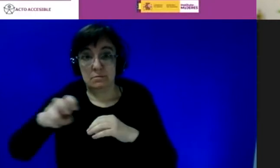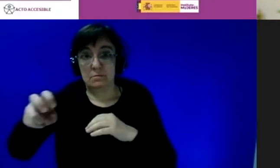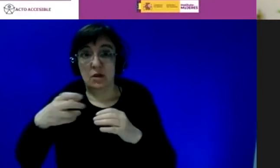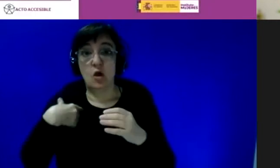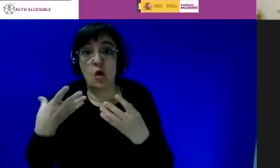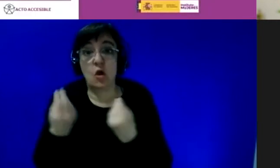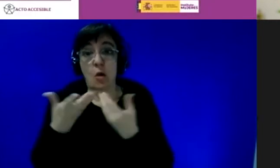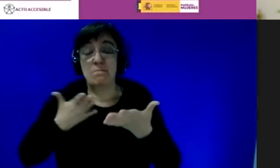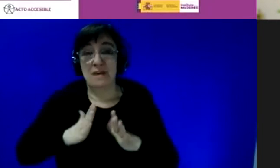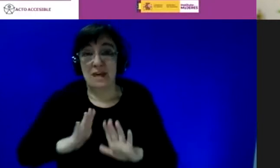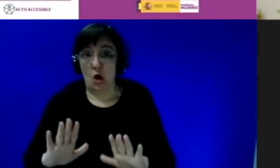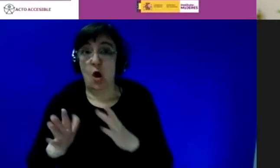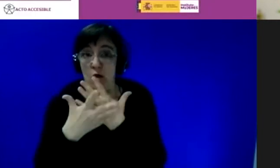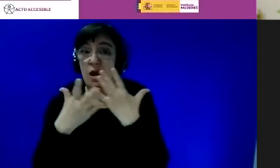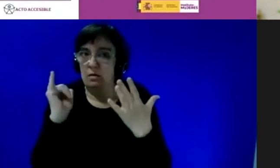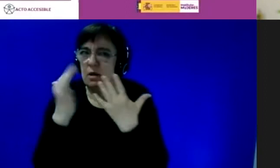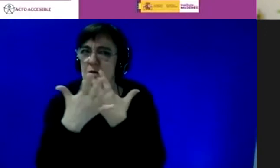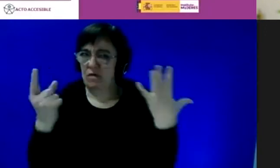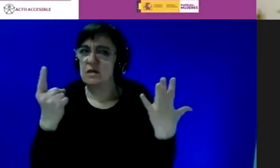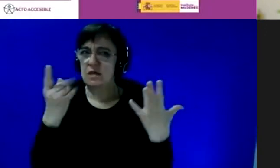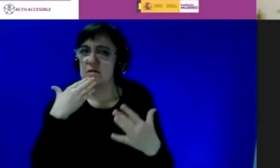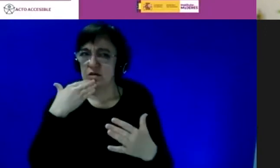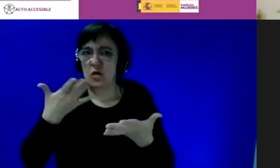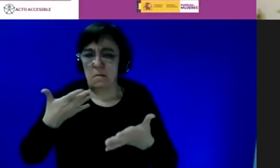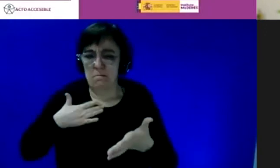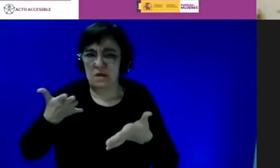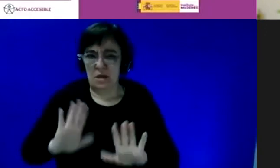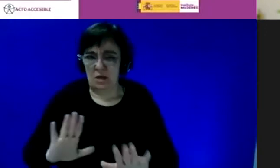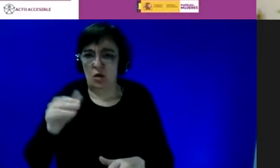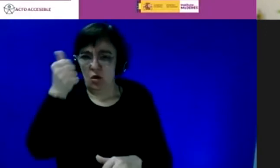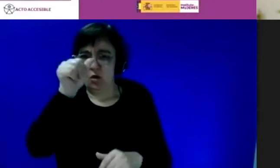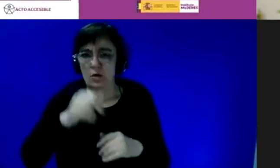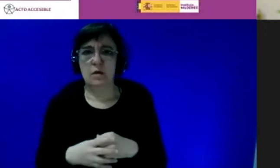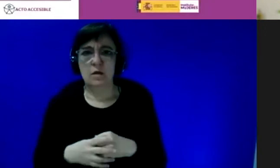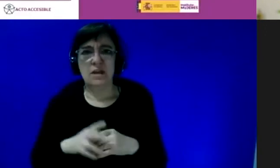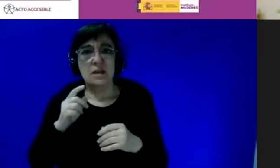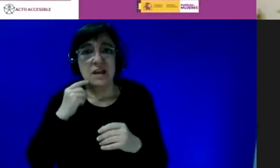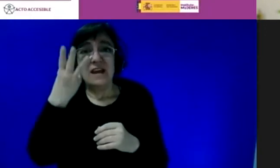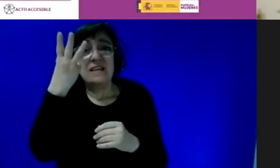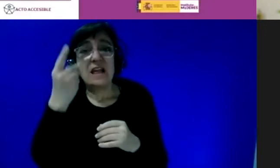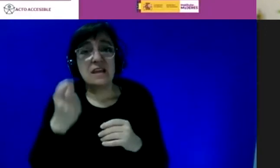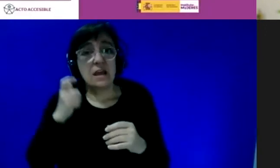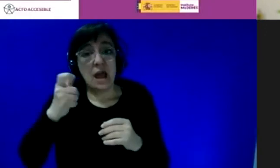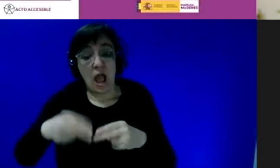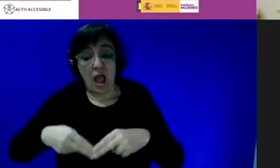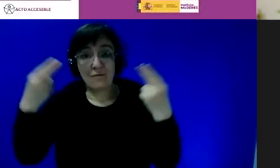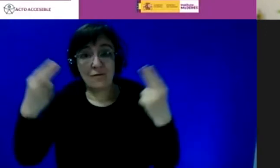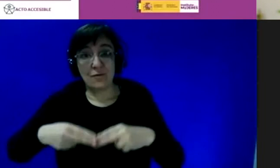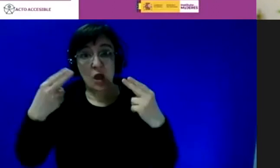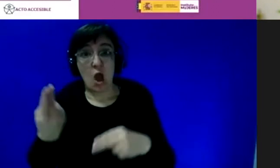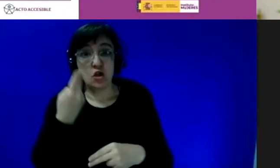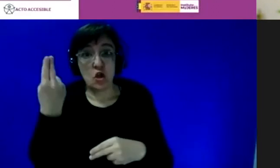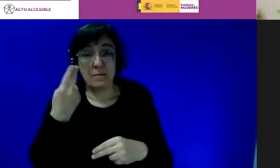we moving to the border with Slovakia 3 days. 3 days. And half of this part of our